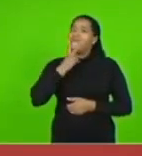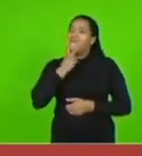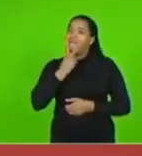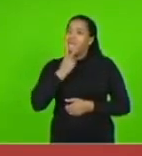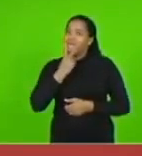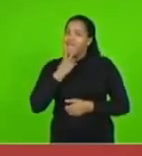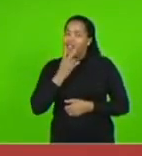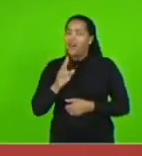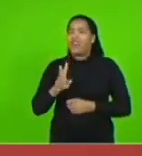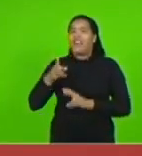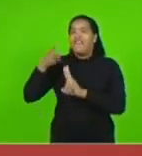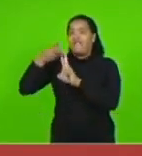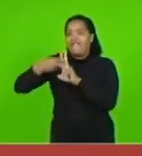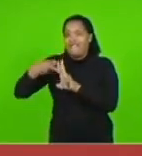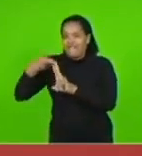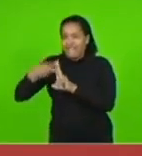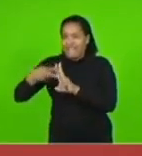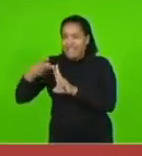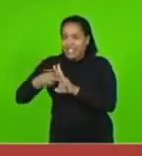Vitória